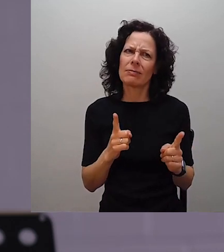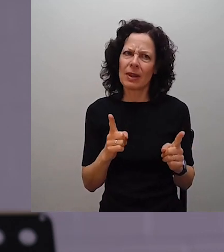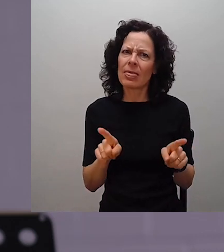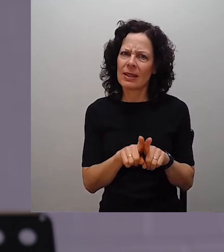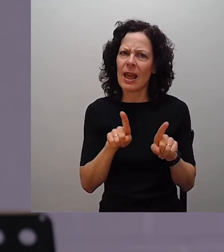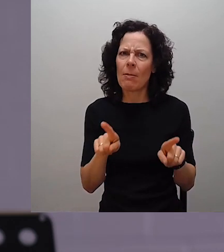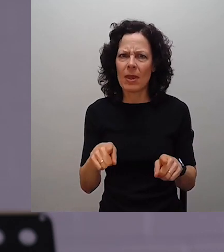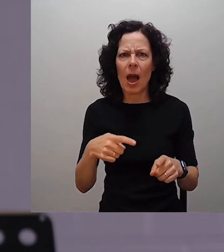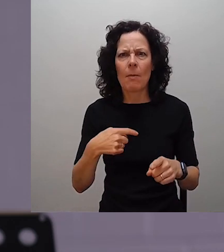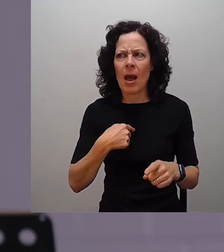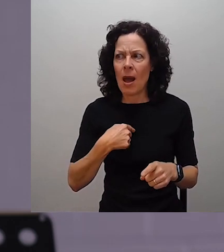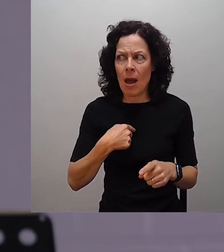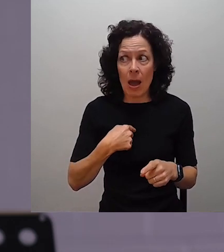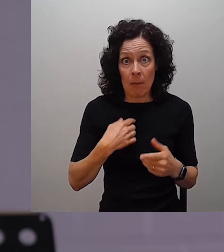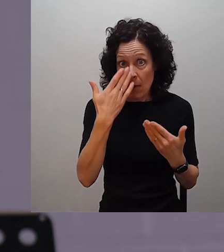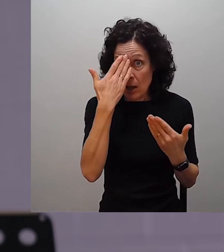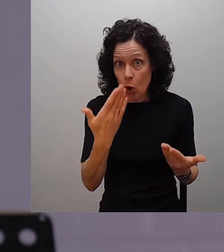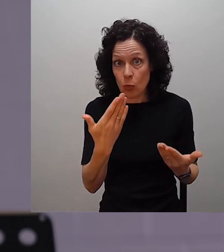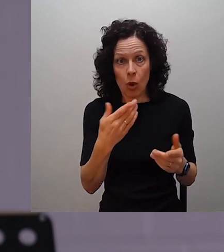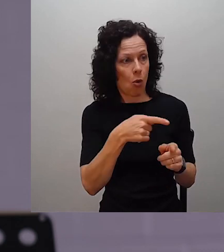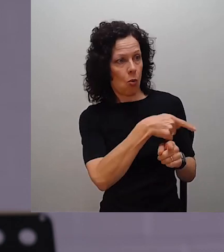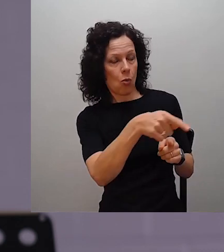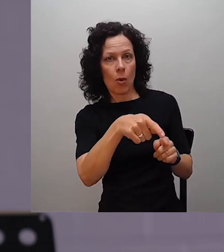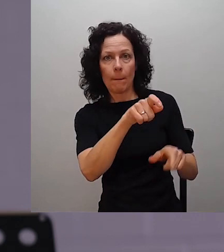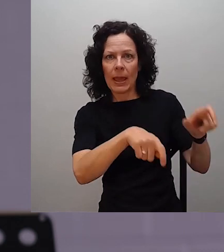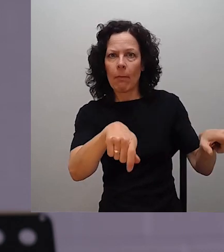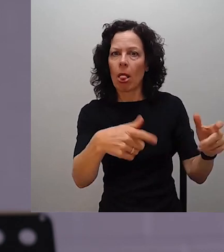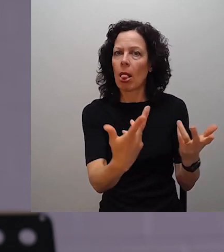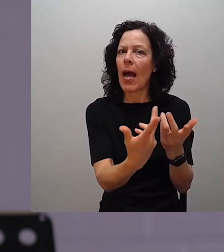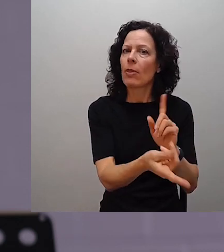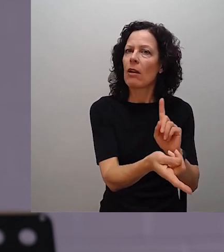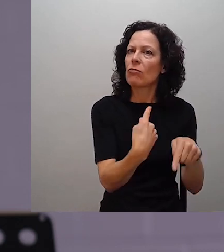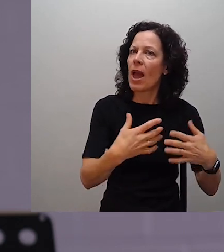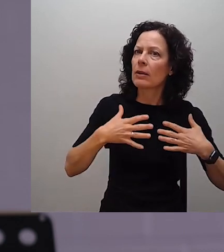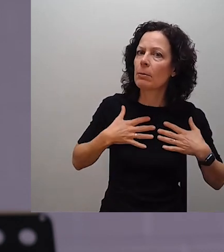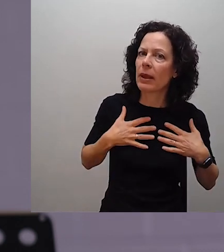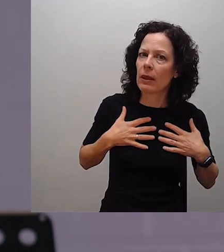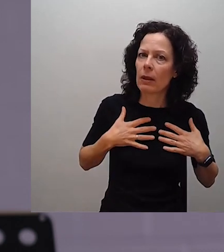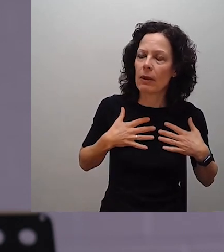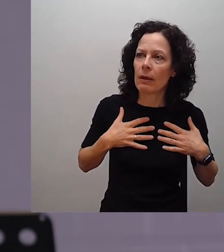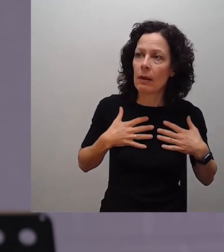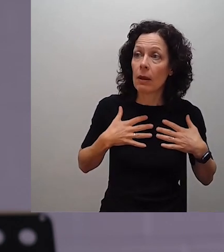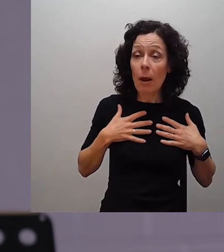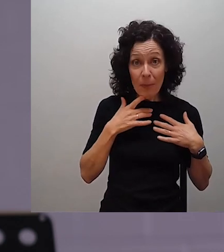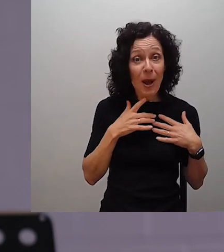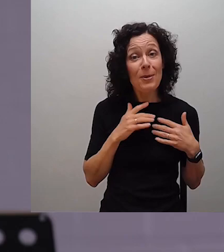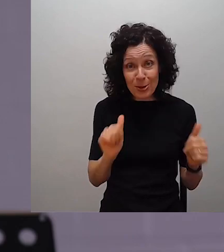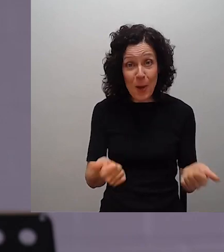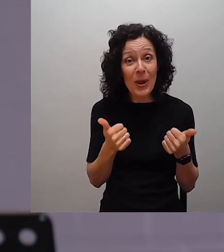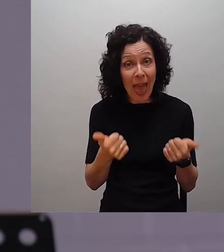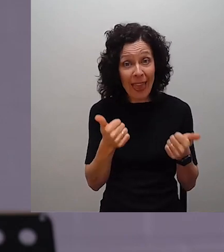really was like, I just don't know how people would react to me. But it was all